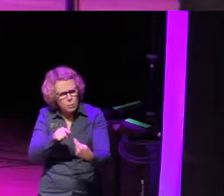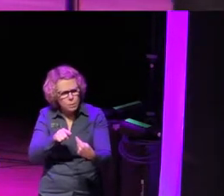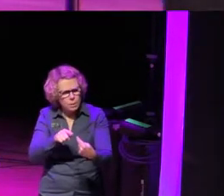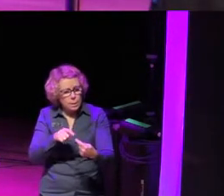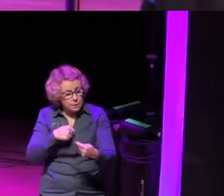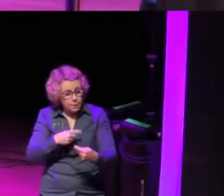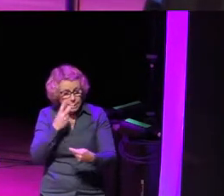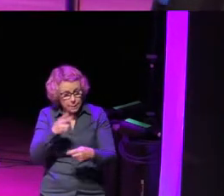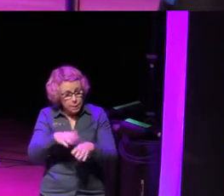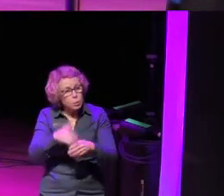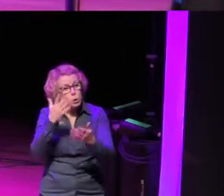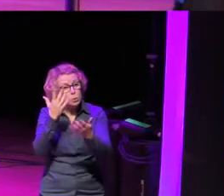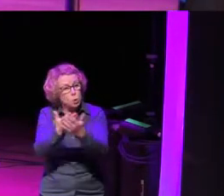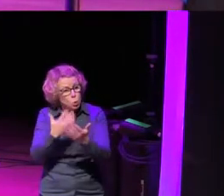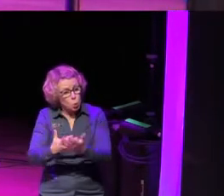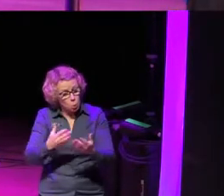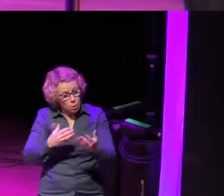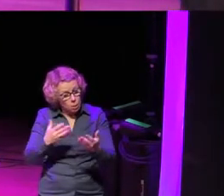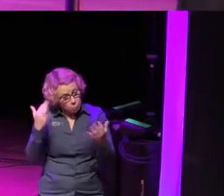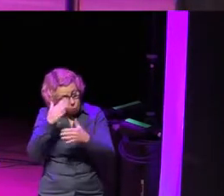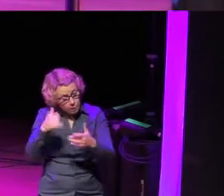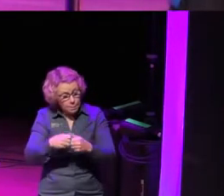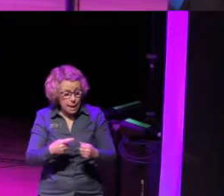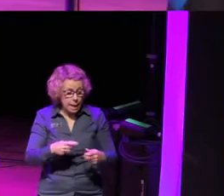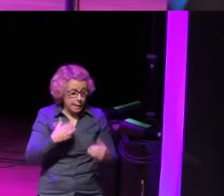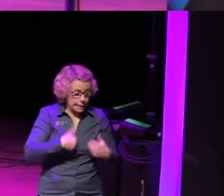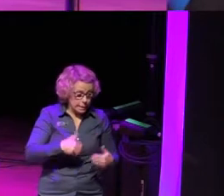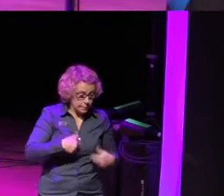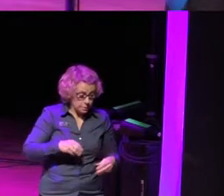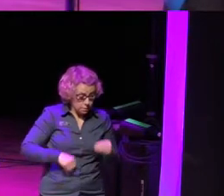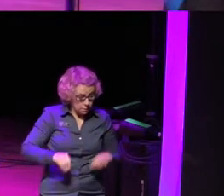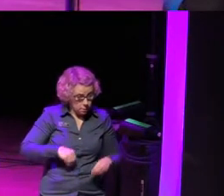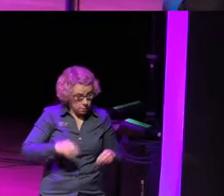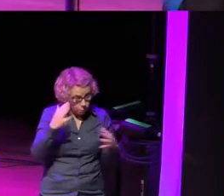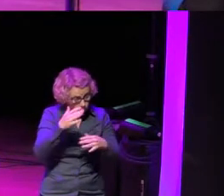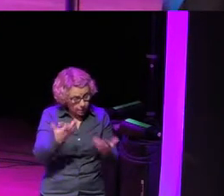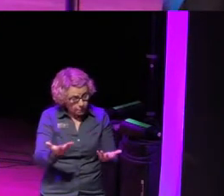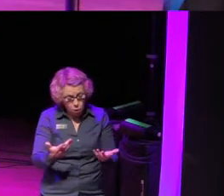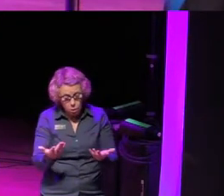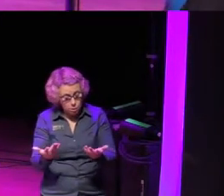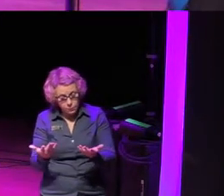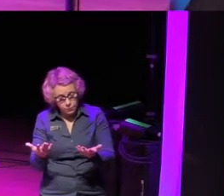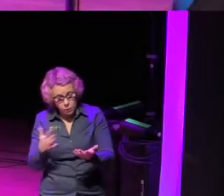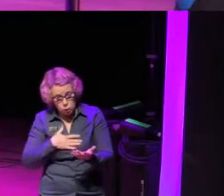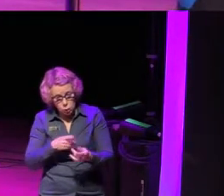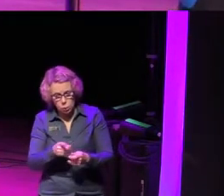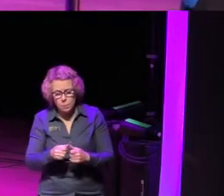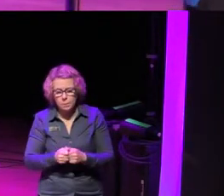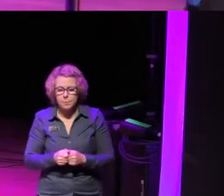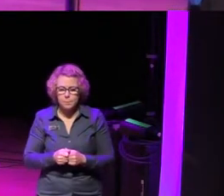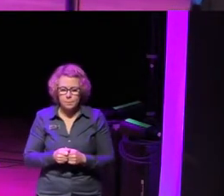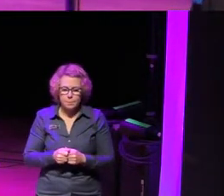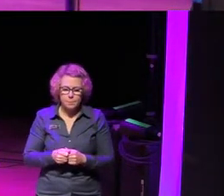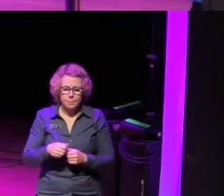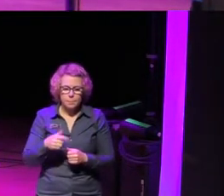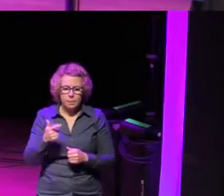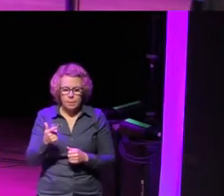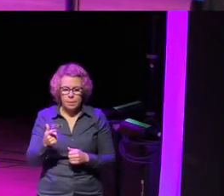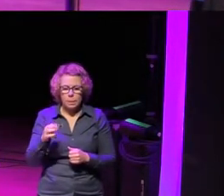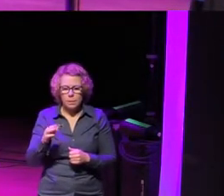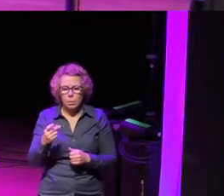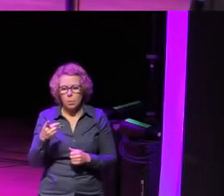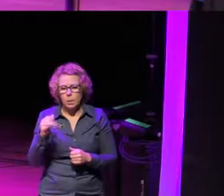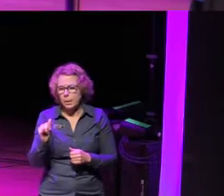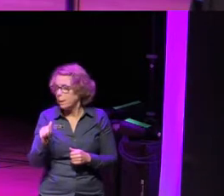structural problem, an individual problem? Would you like to reflect on that, Thuli, perhaps you as well? Yeah. Thank you, Hannah. I think,